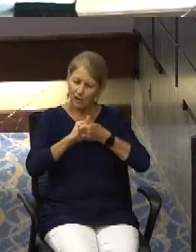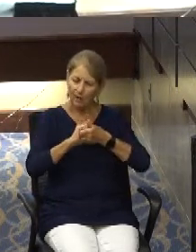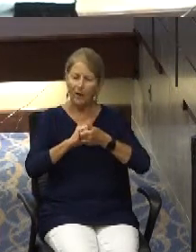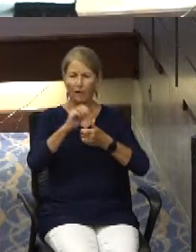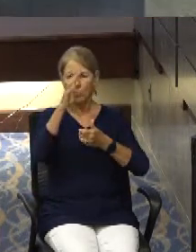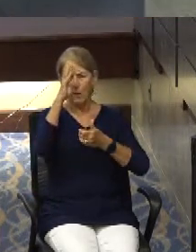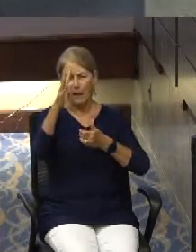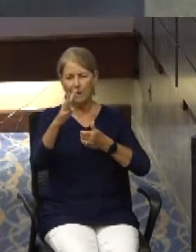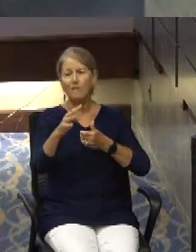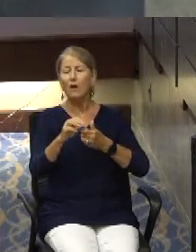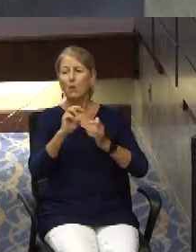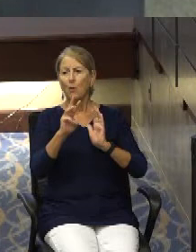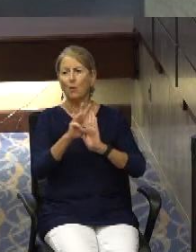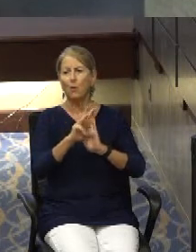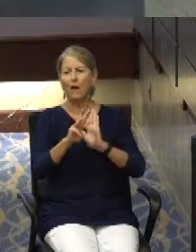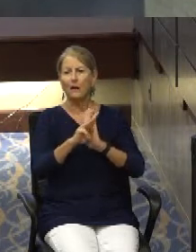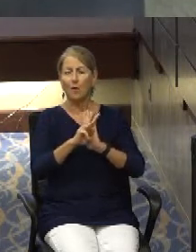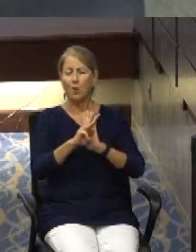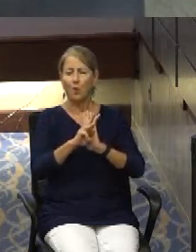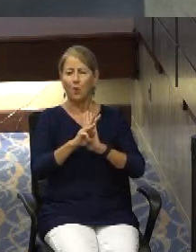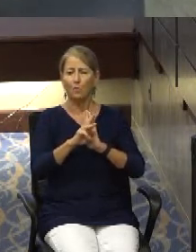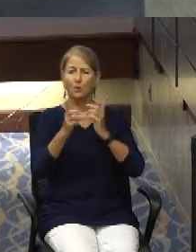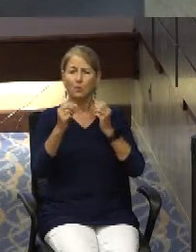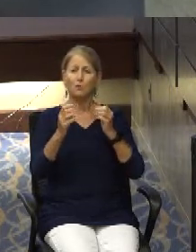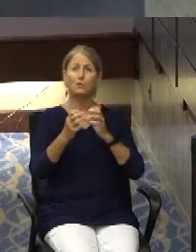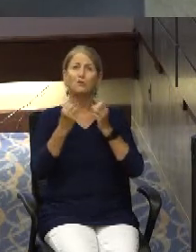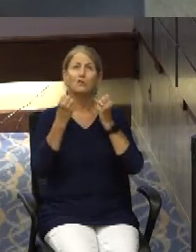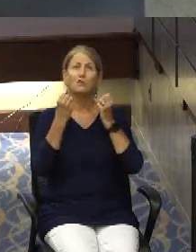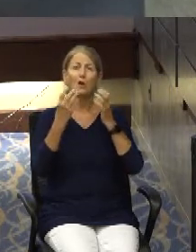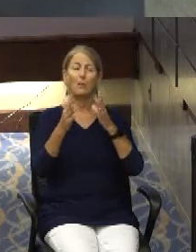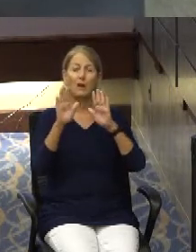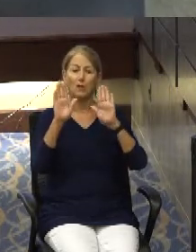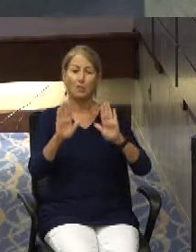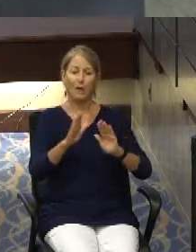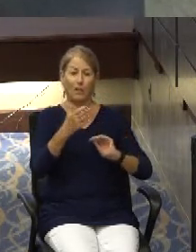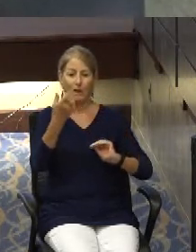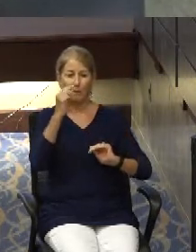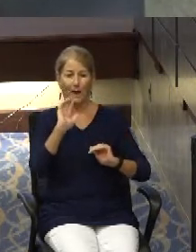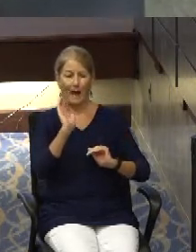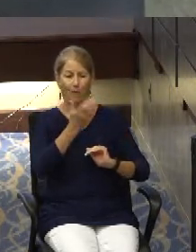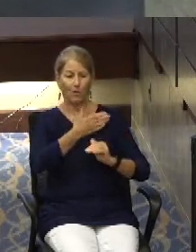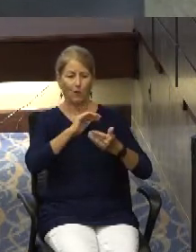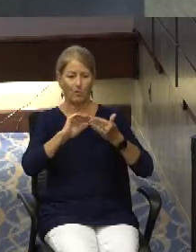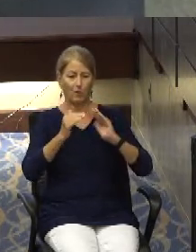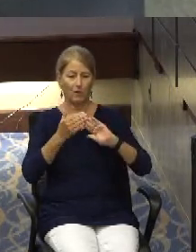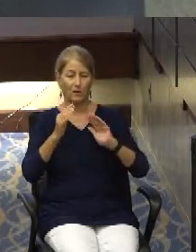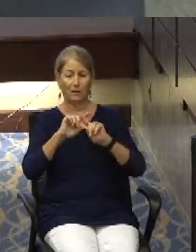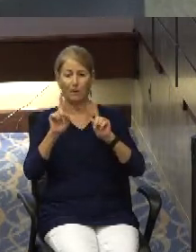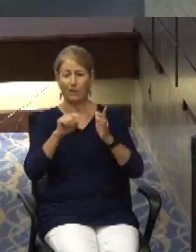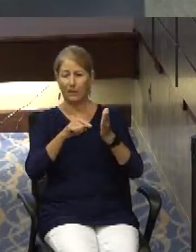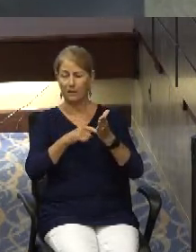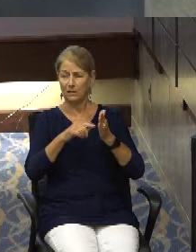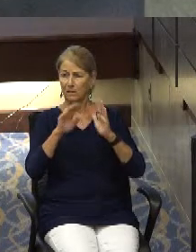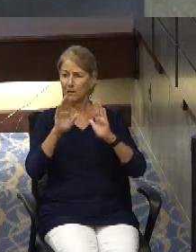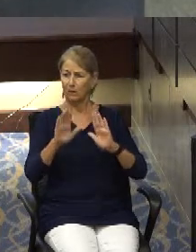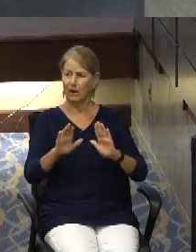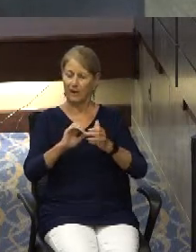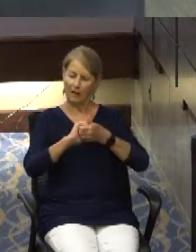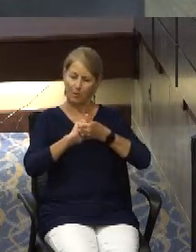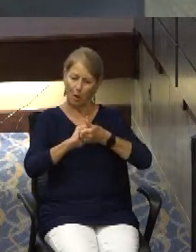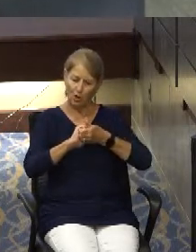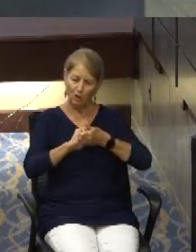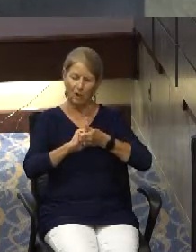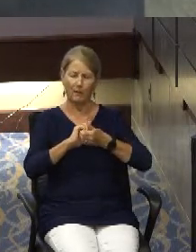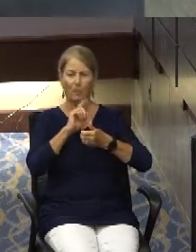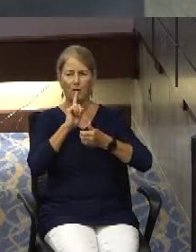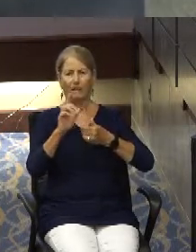You do so many great things for our community, but this is such a great manifestation of our partnership. I'm really